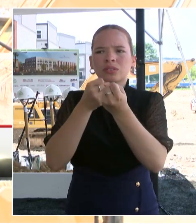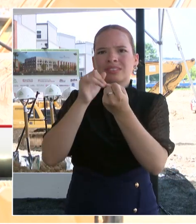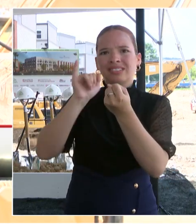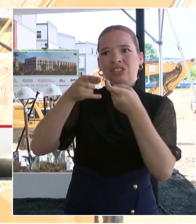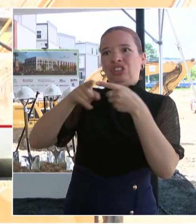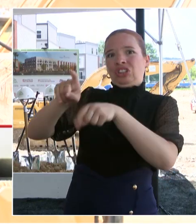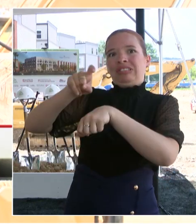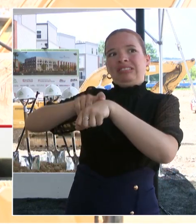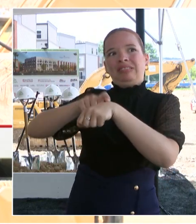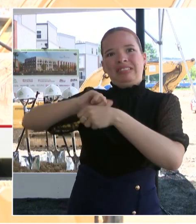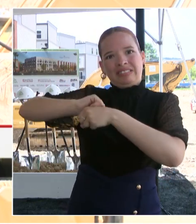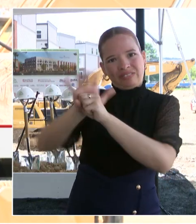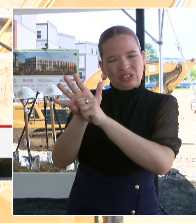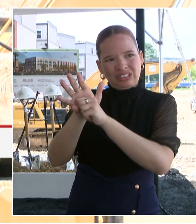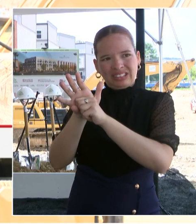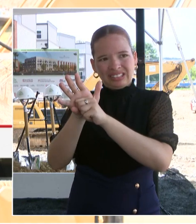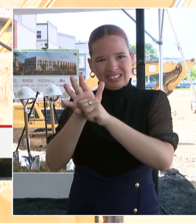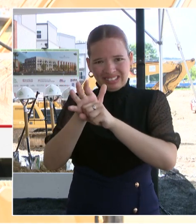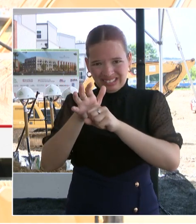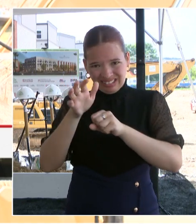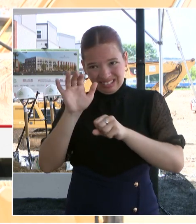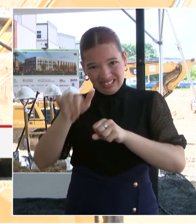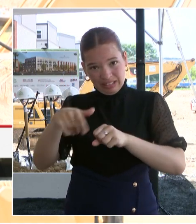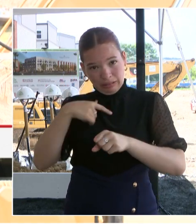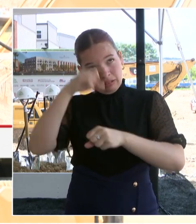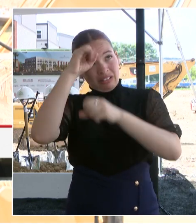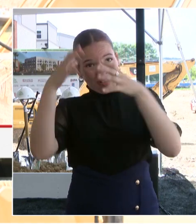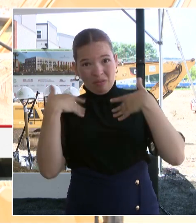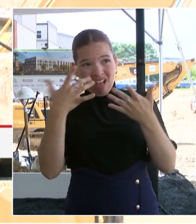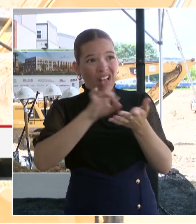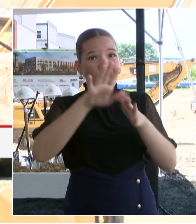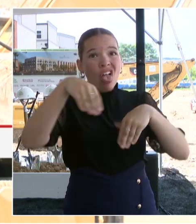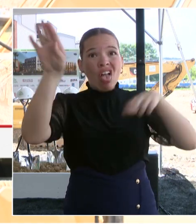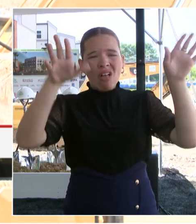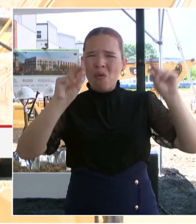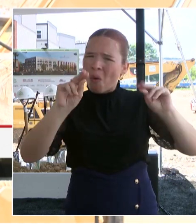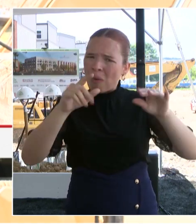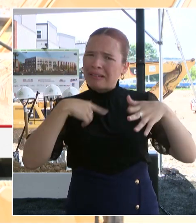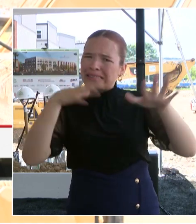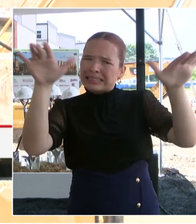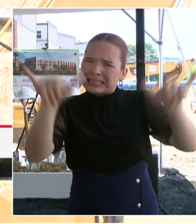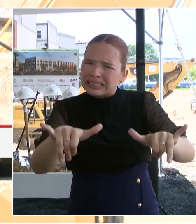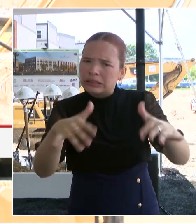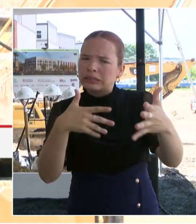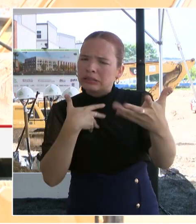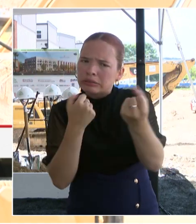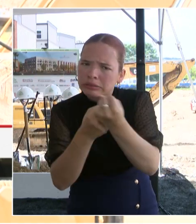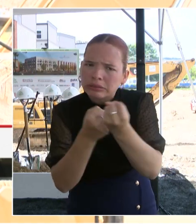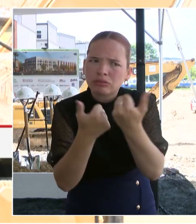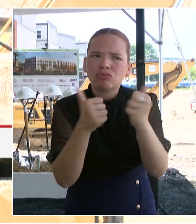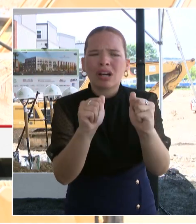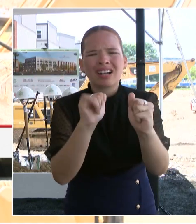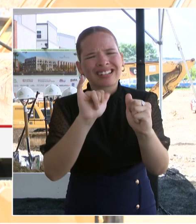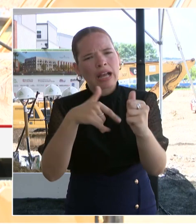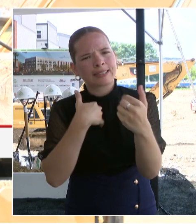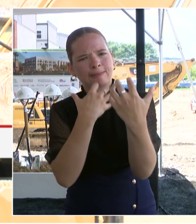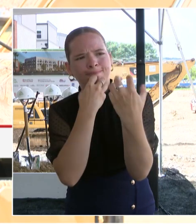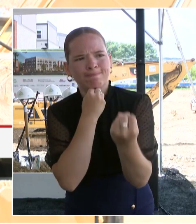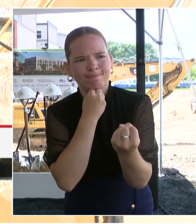by household by household by household. That's our job. Right here